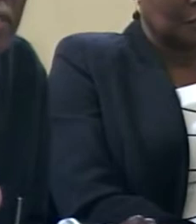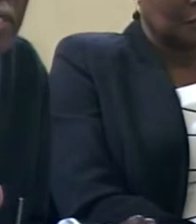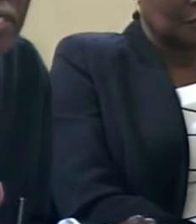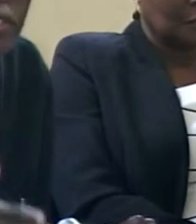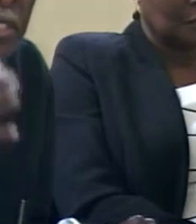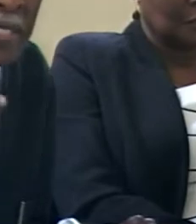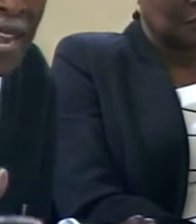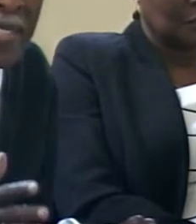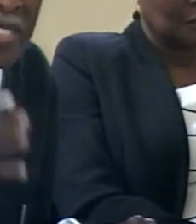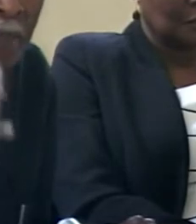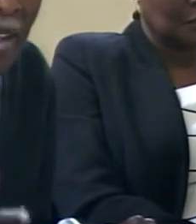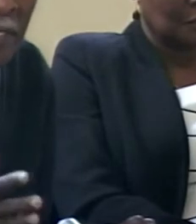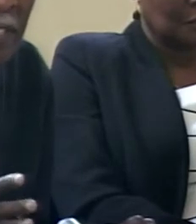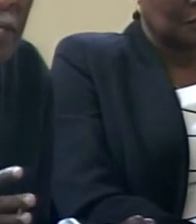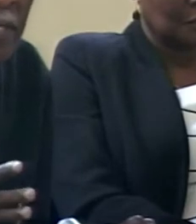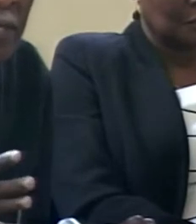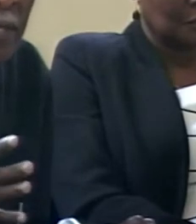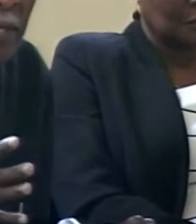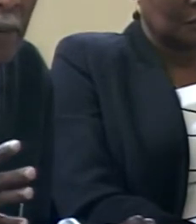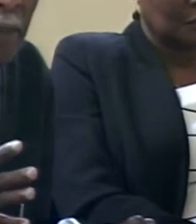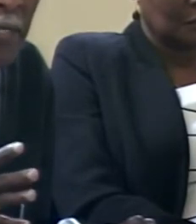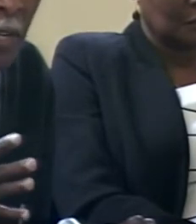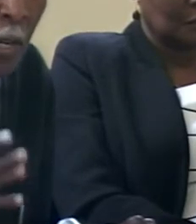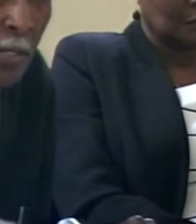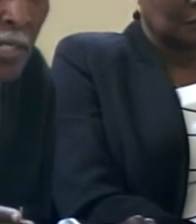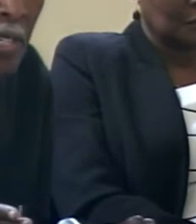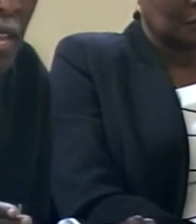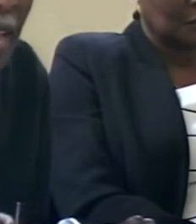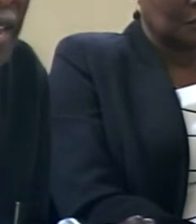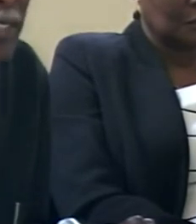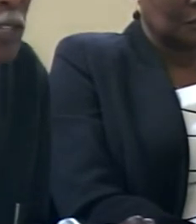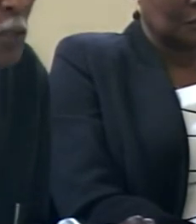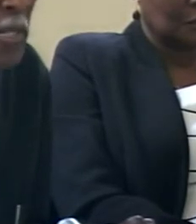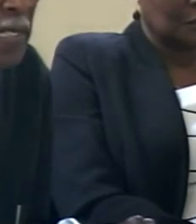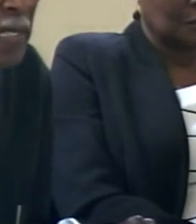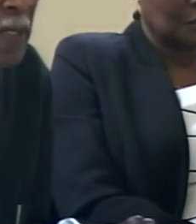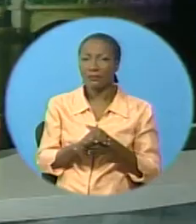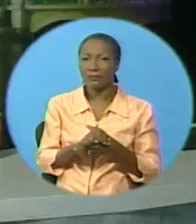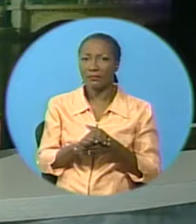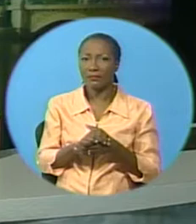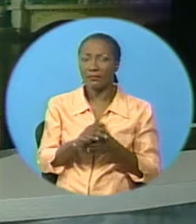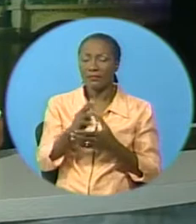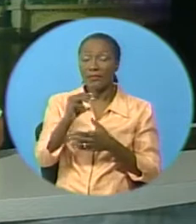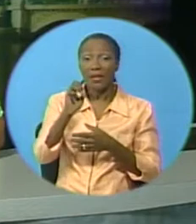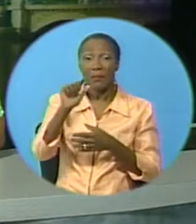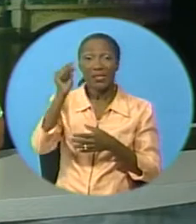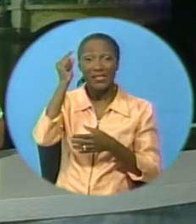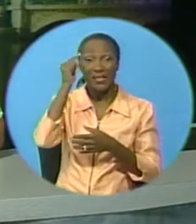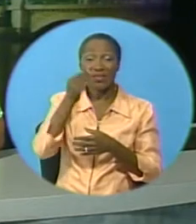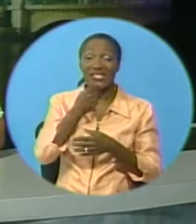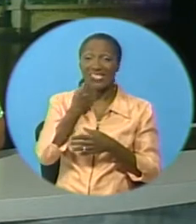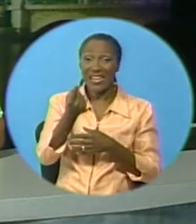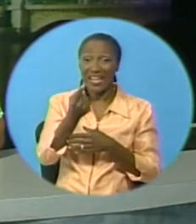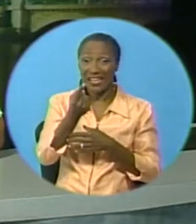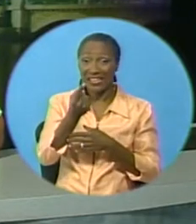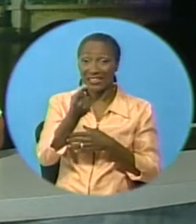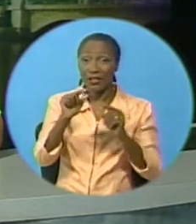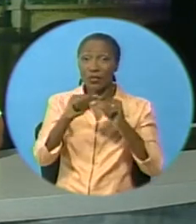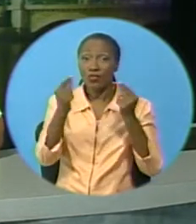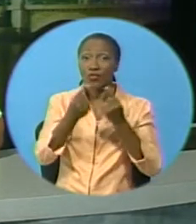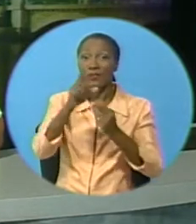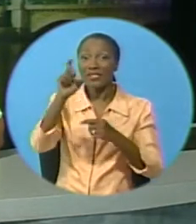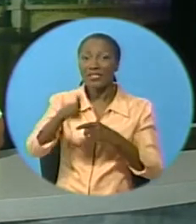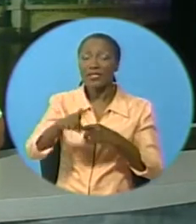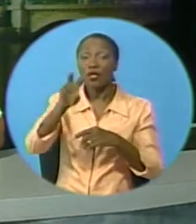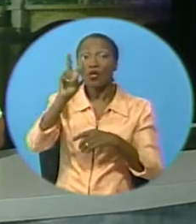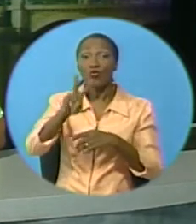effort to get this matter heard and concluded. Mr. Gollop says the tribunal needs at least 2